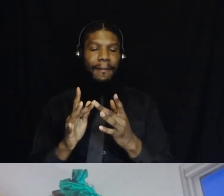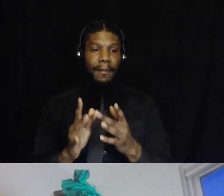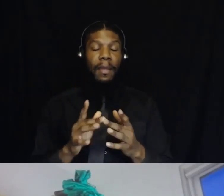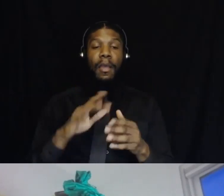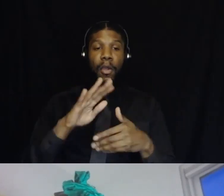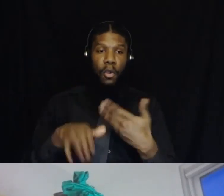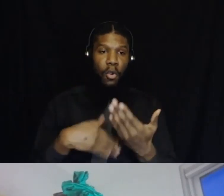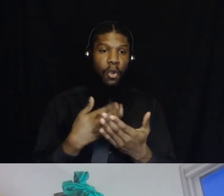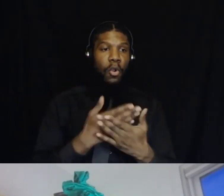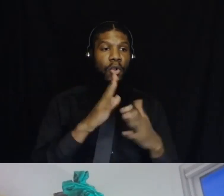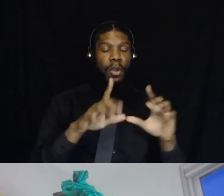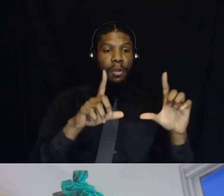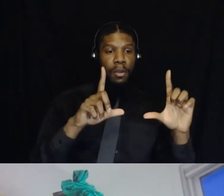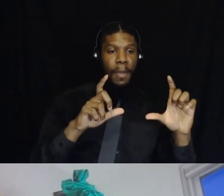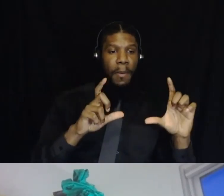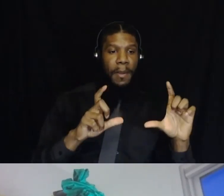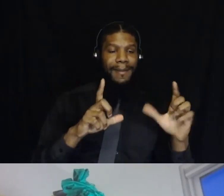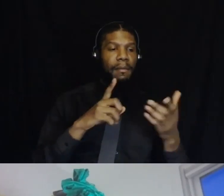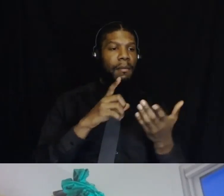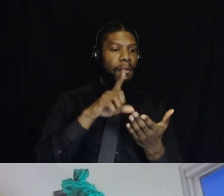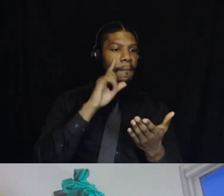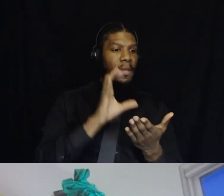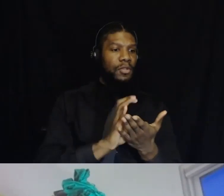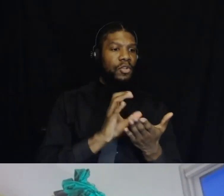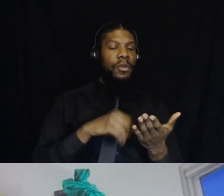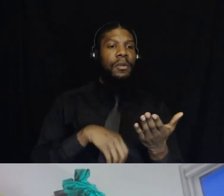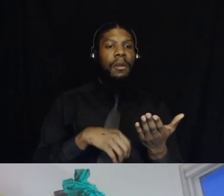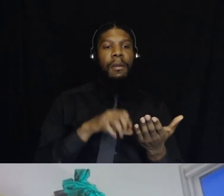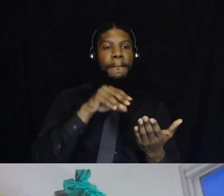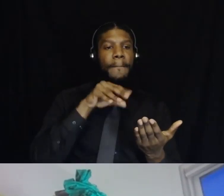into to create a collage within photocollage.com.